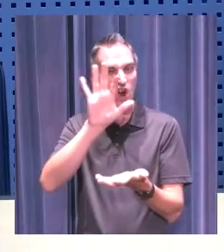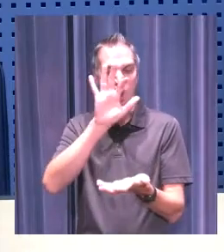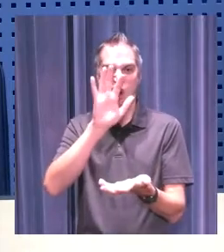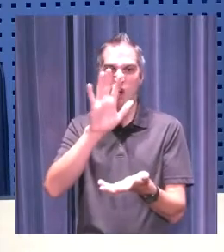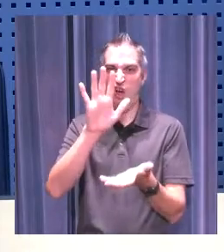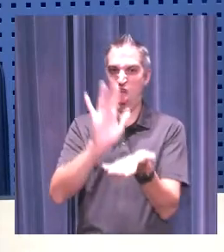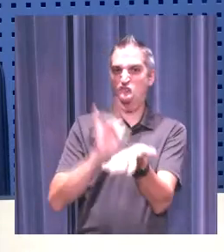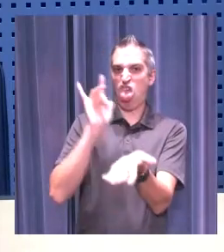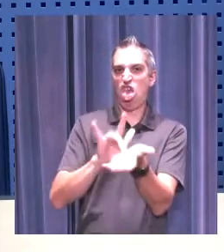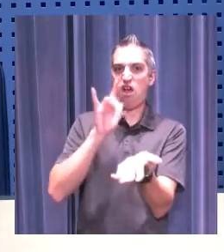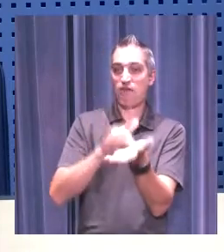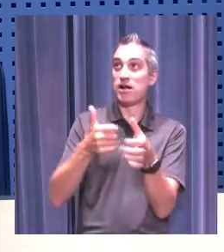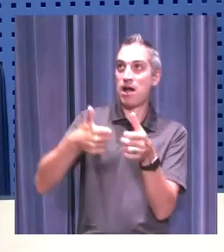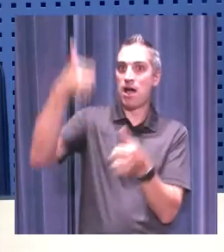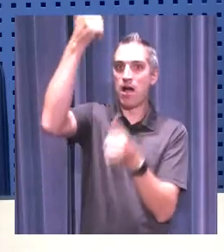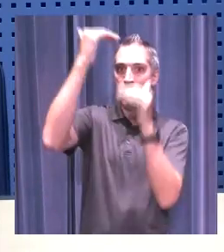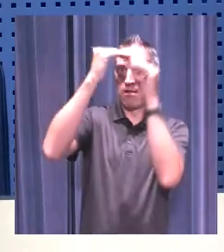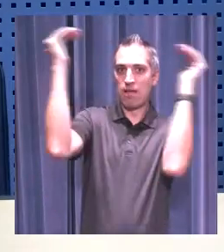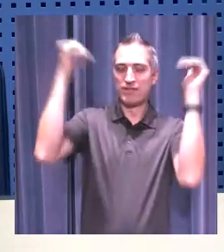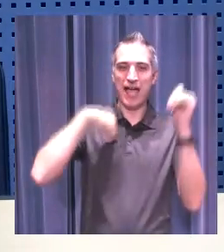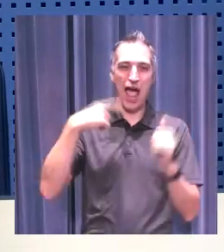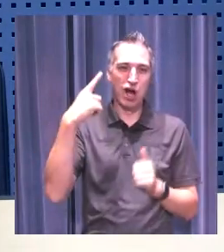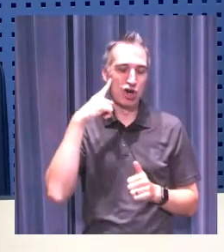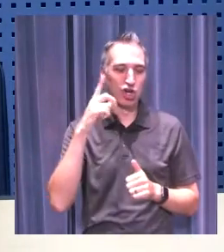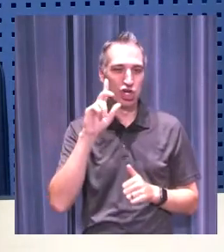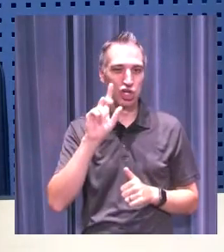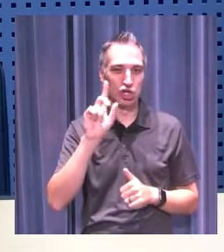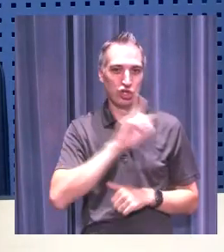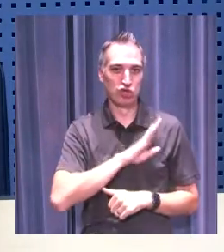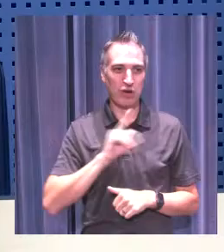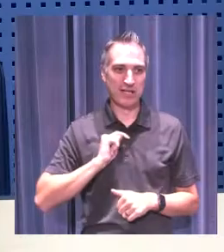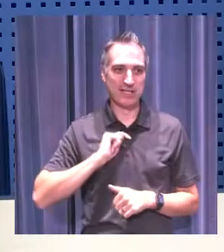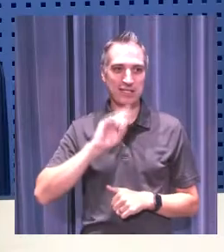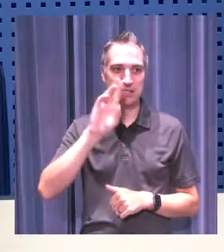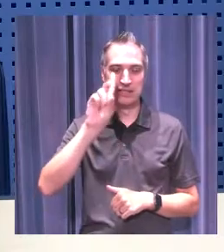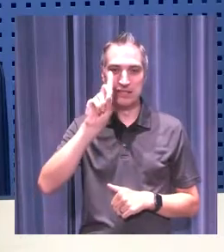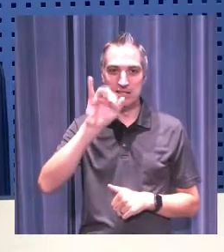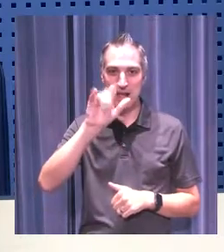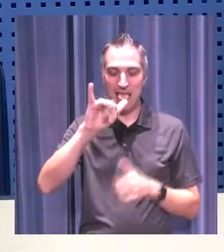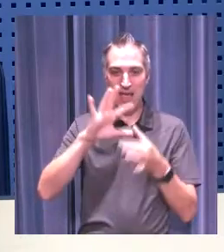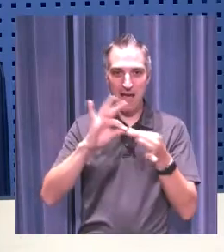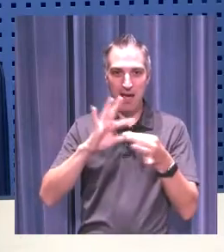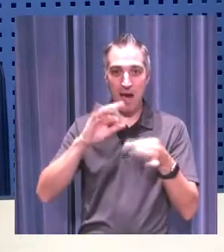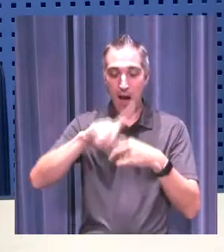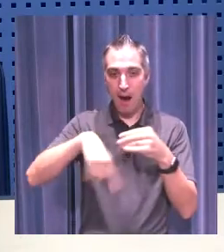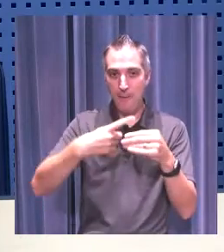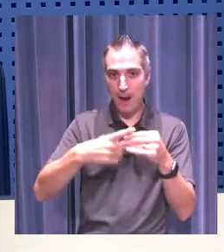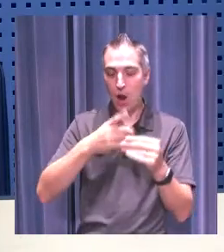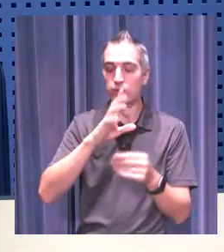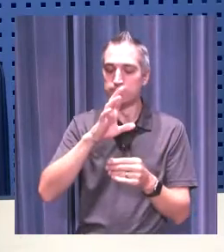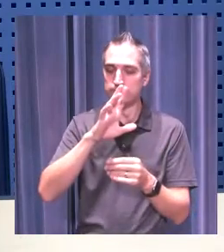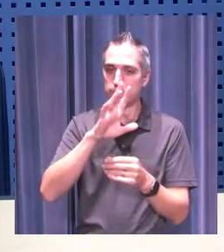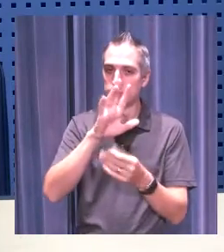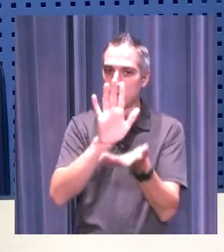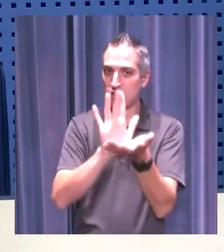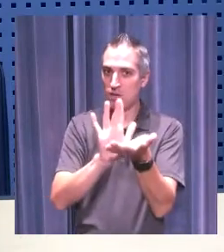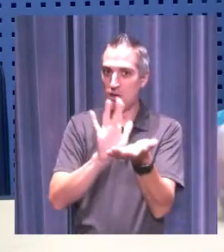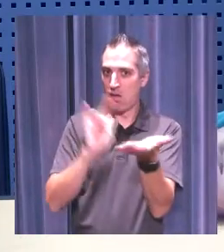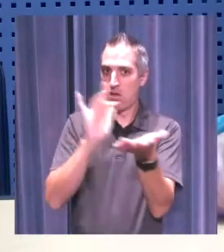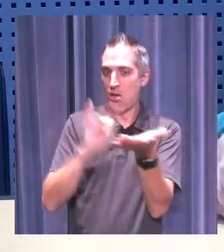the highest levels. I heard Trustee Daly refer to fraud when he was discussing the hiring of the interim